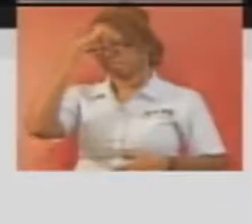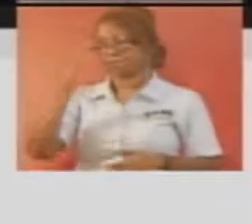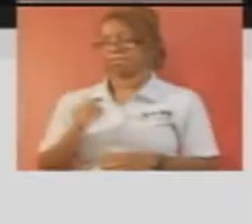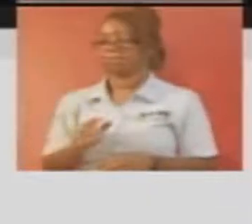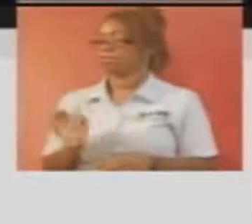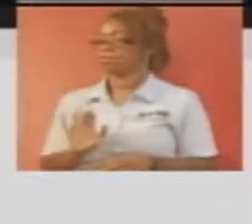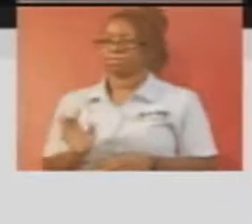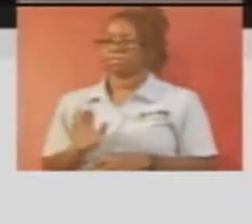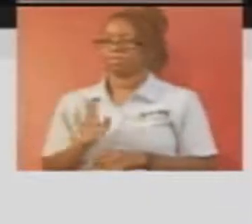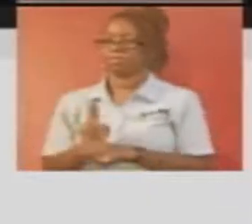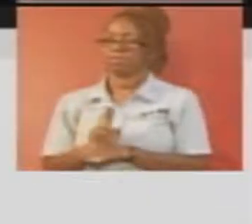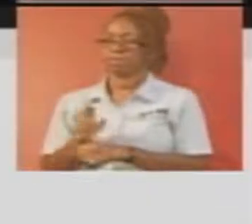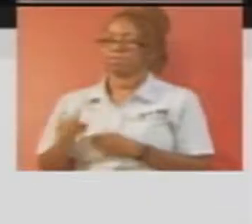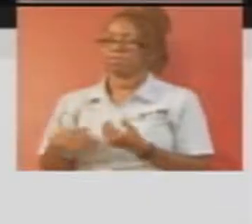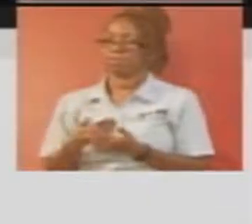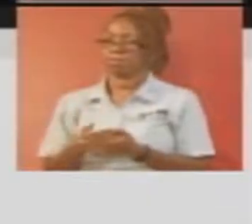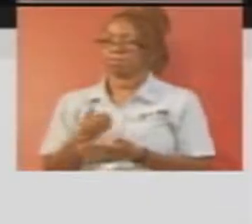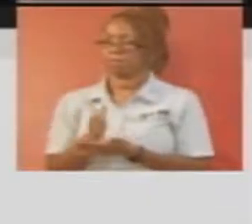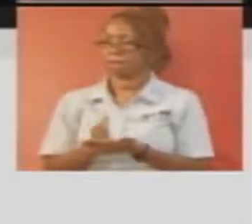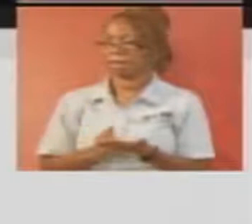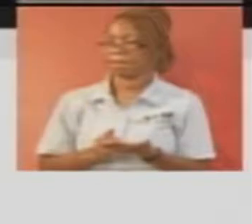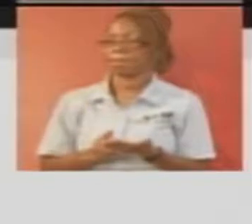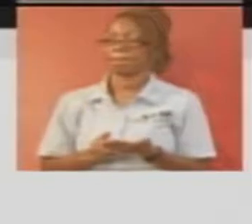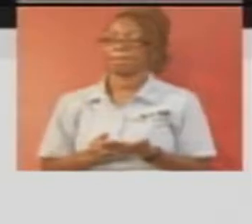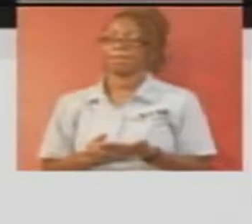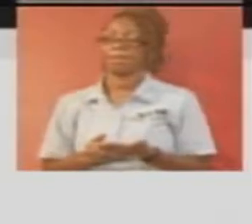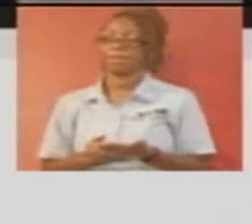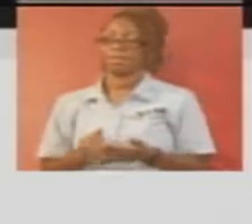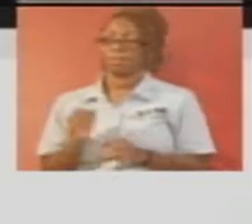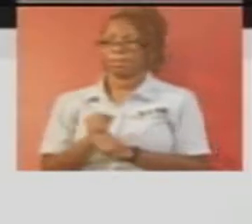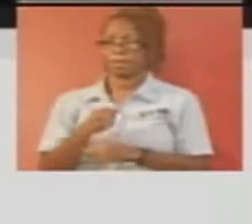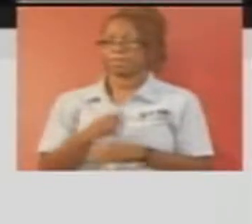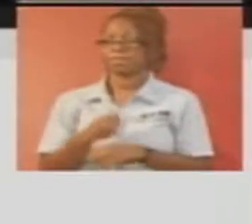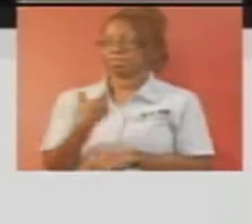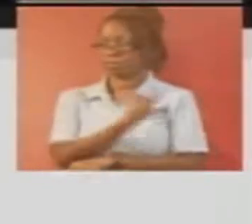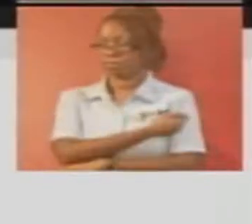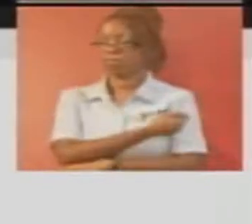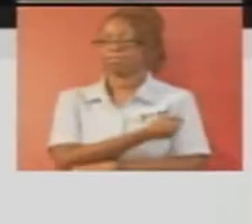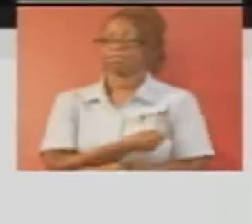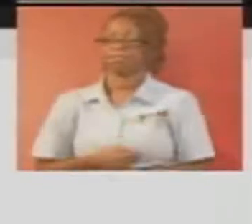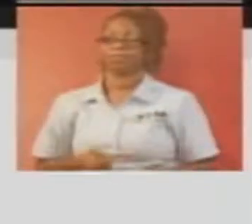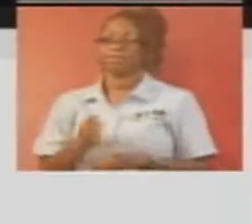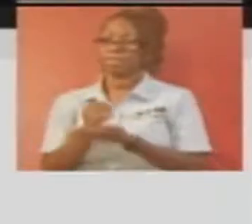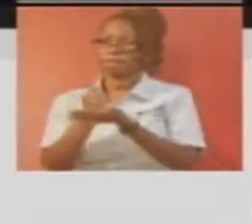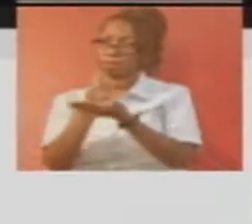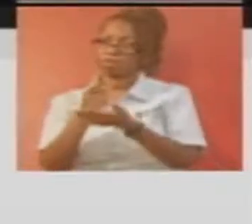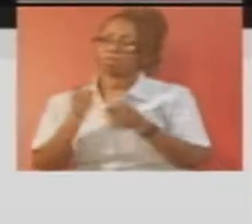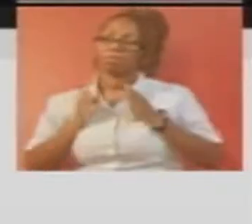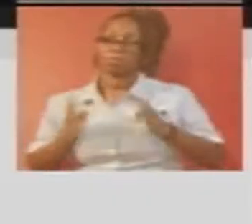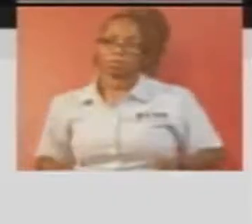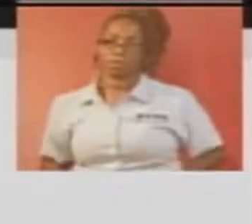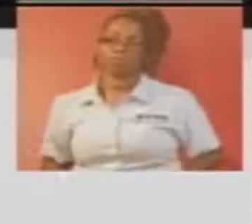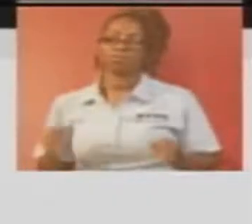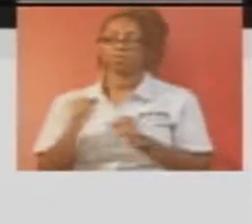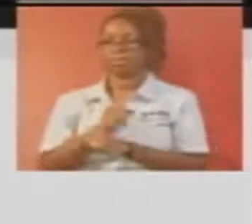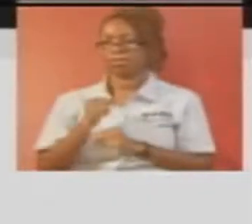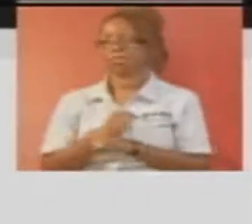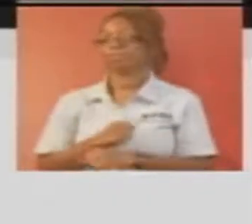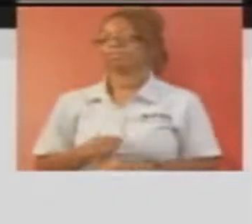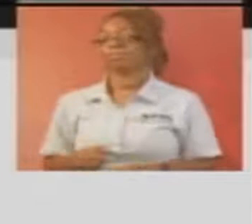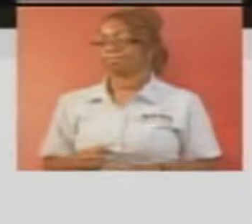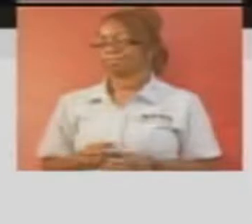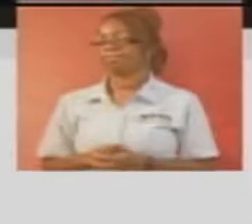which interim data on efficacy has been obtained recently. All 3 of them